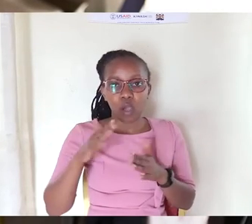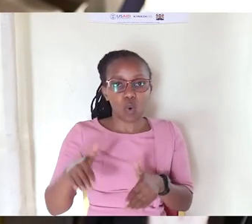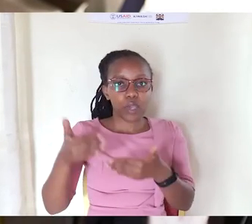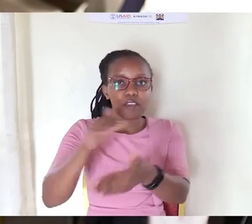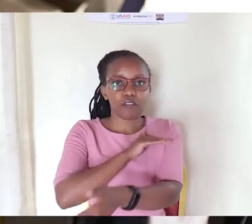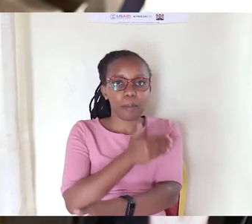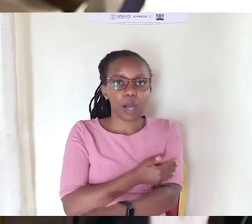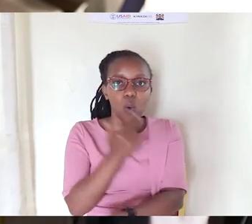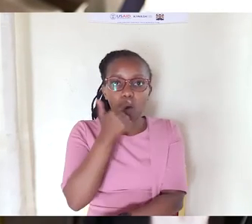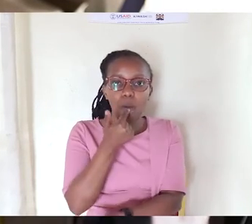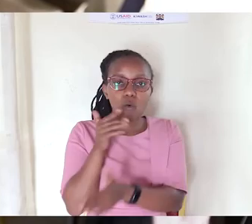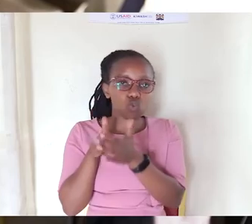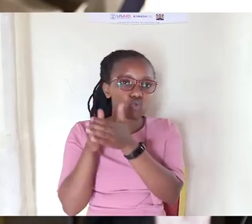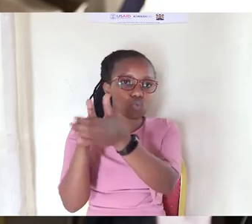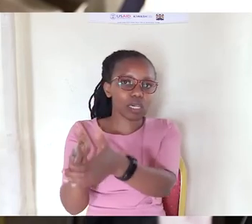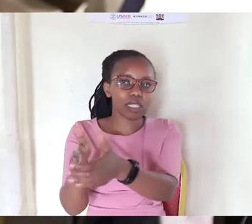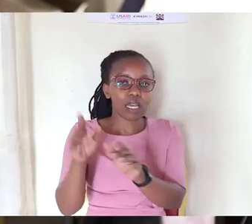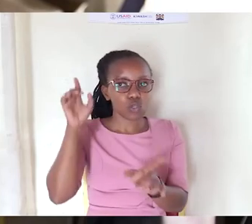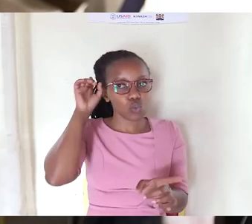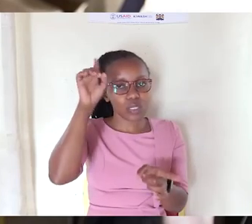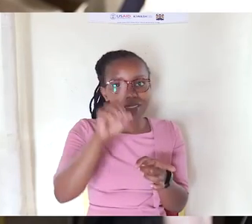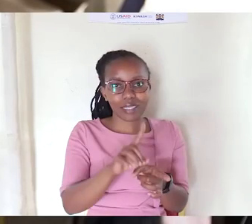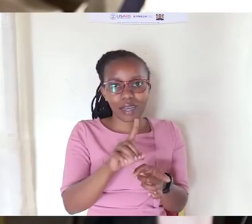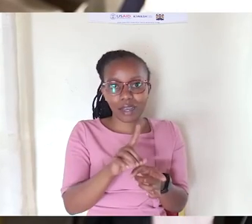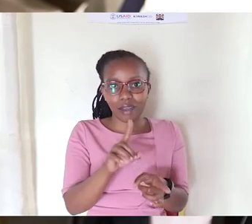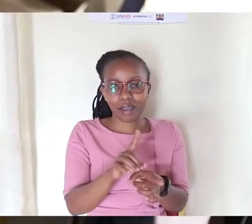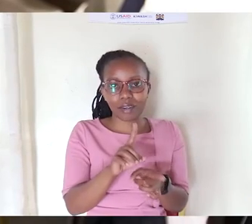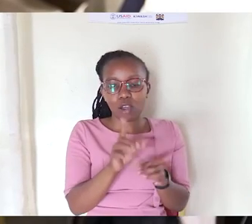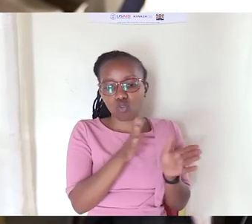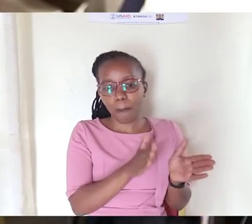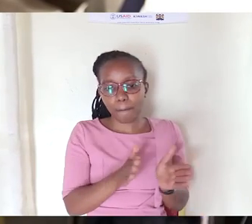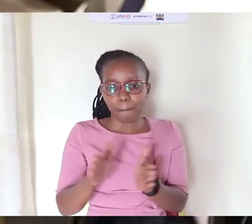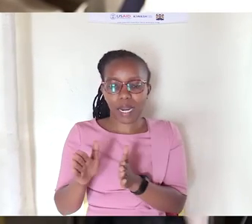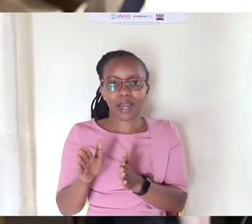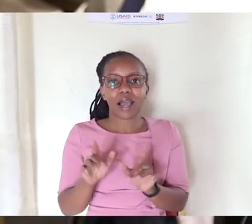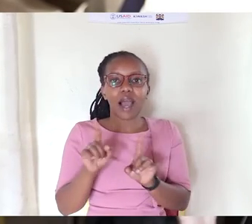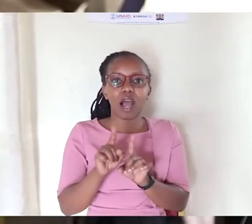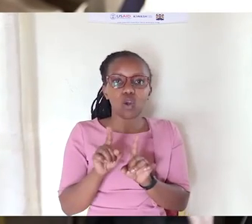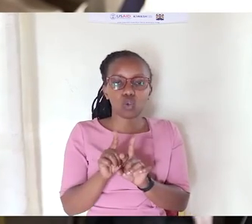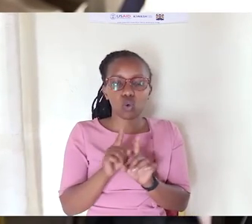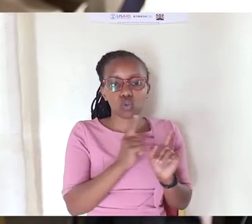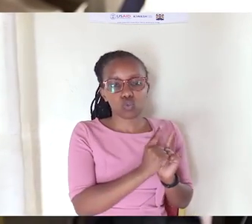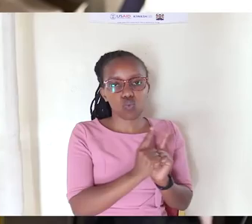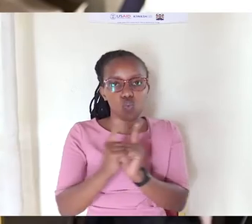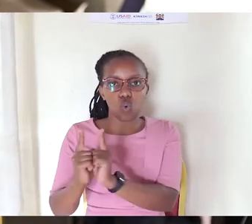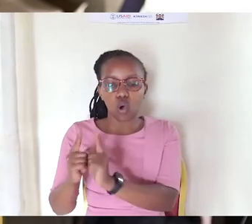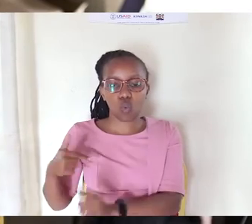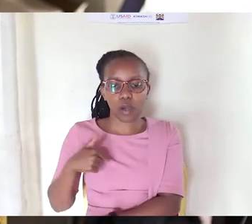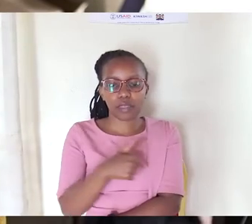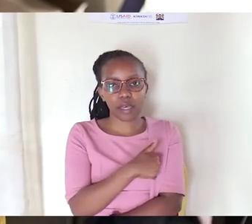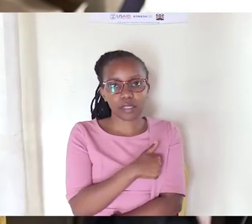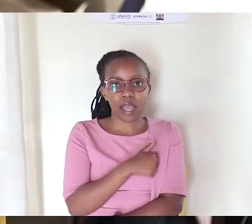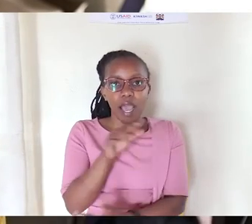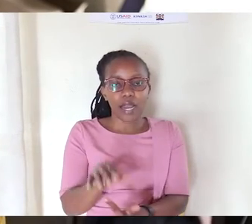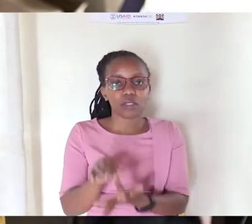be able to rule, to be able to decide, to be able to plan, and to be able to work with us. And especially we